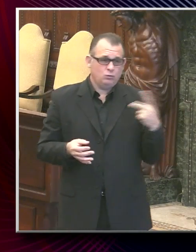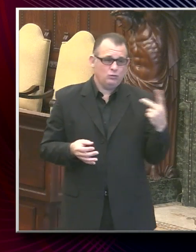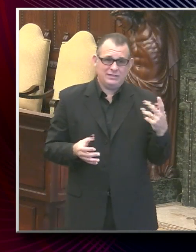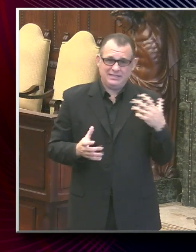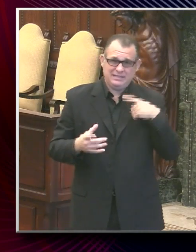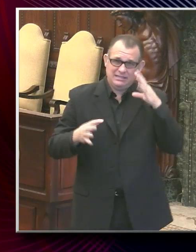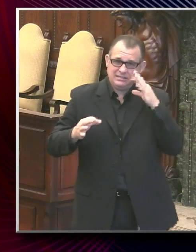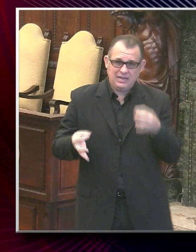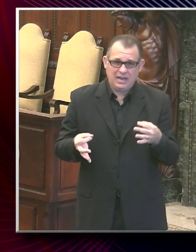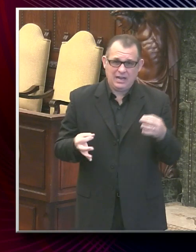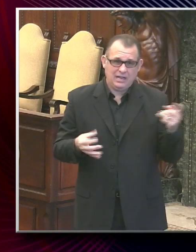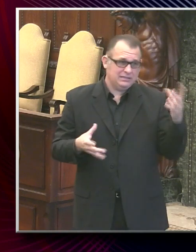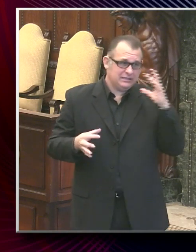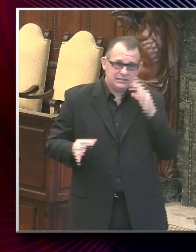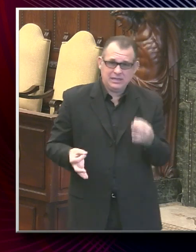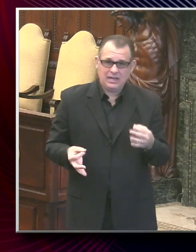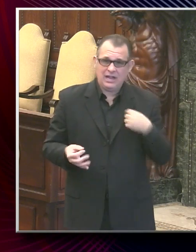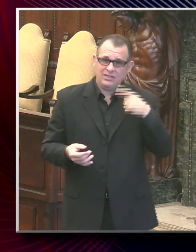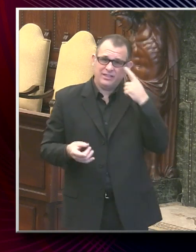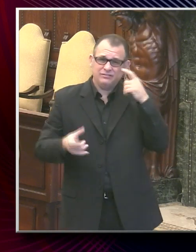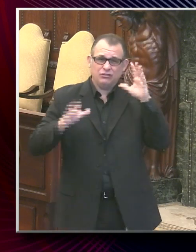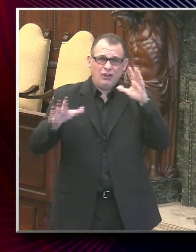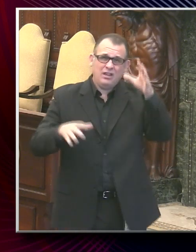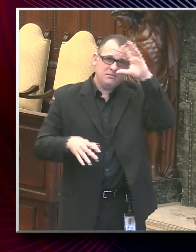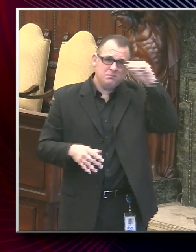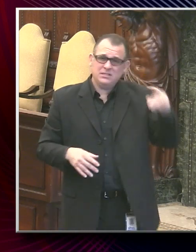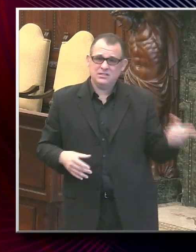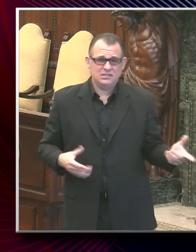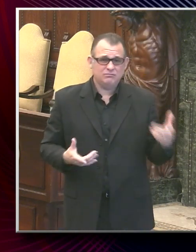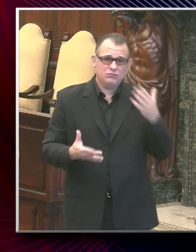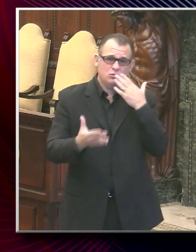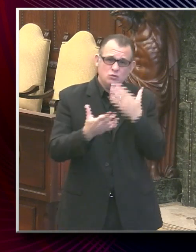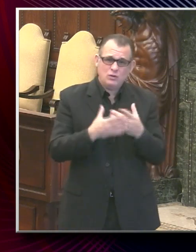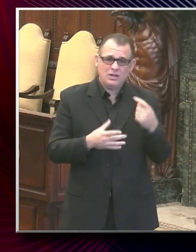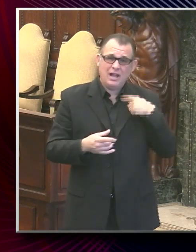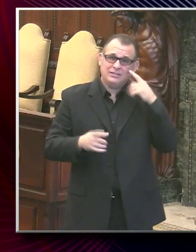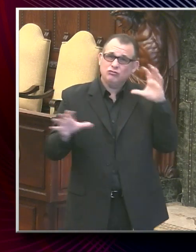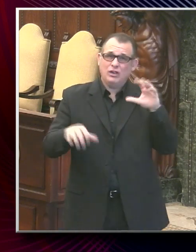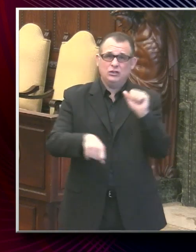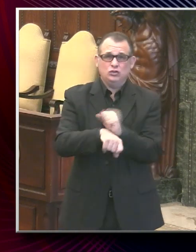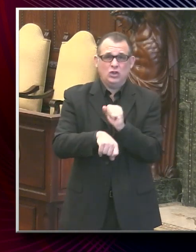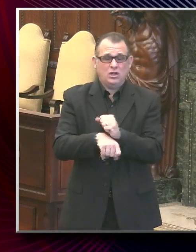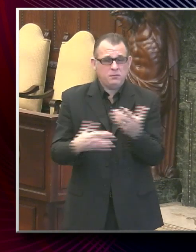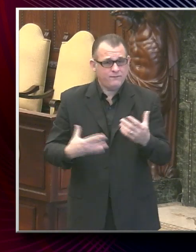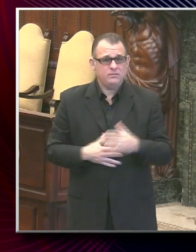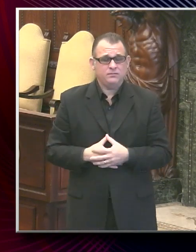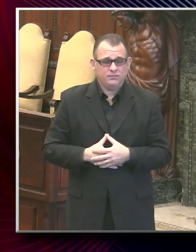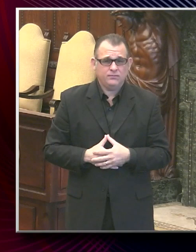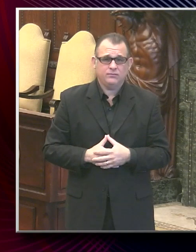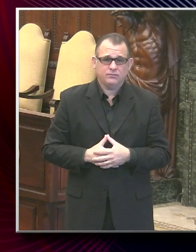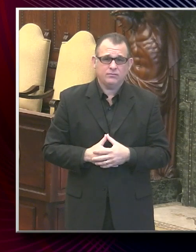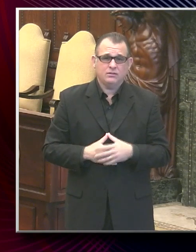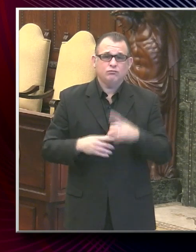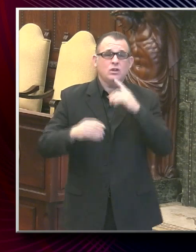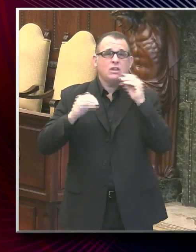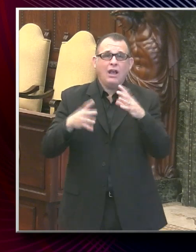he's terrific and wish him well. And I think he's done a great job here. None of this decision had to do with anything that's